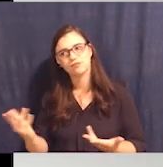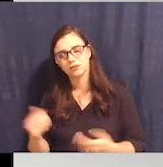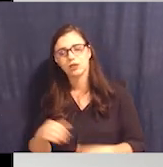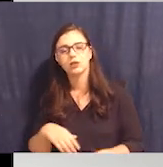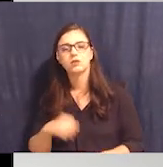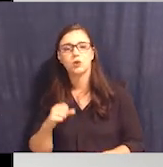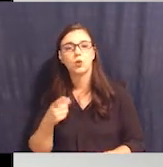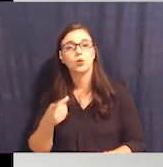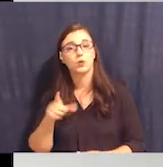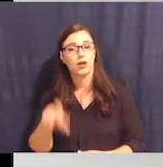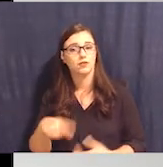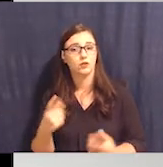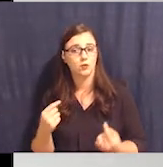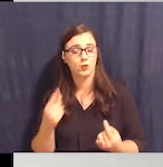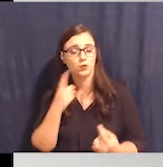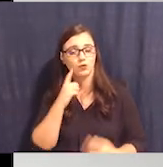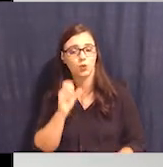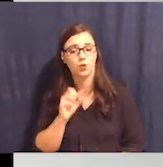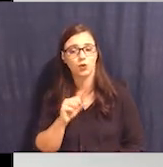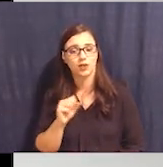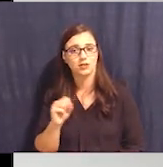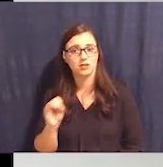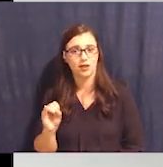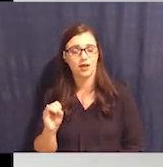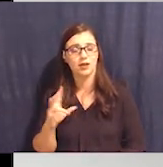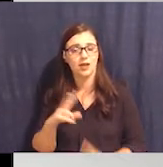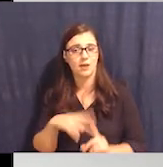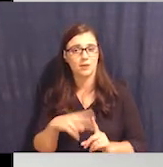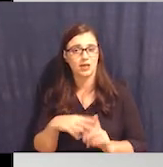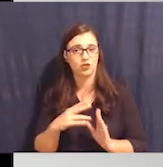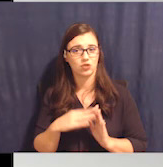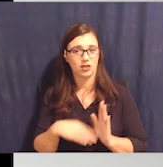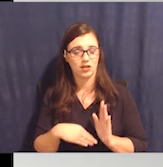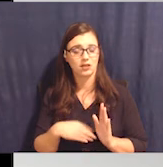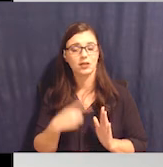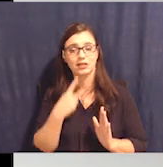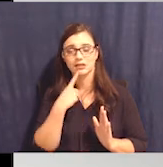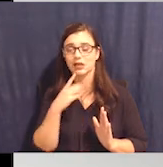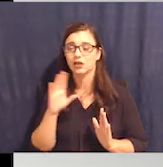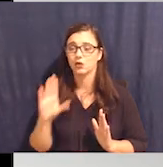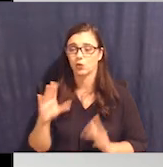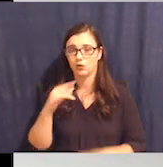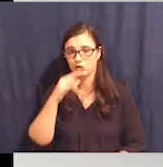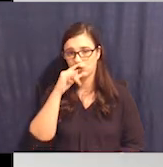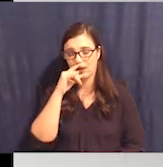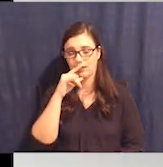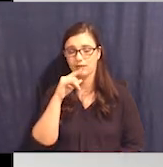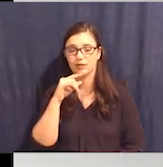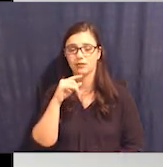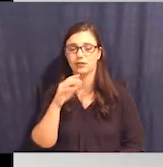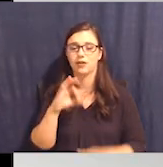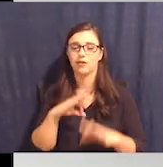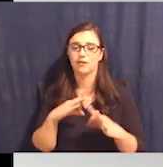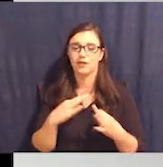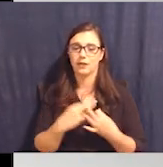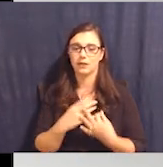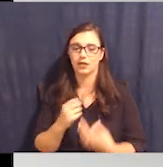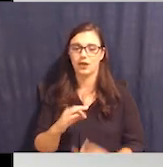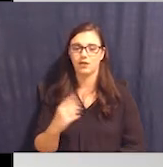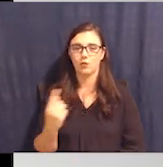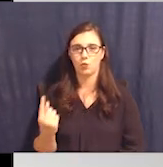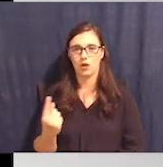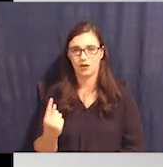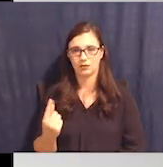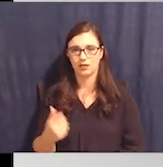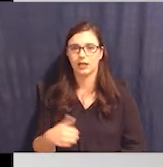less. Okay? So what you have to do in the SSI application is say that your child is a